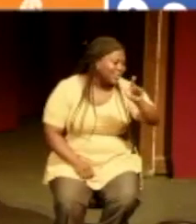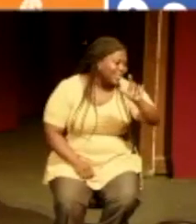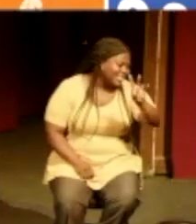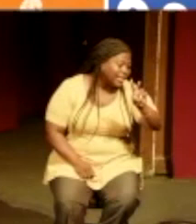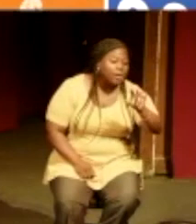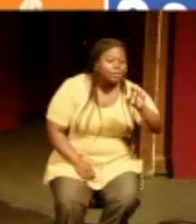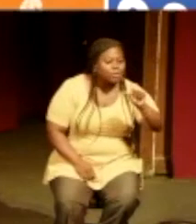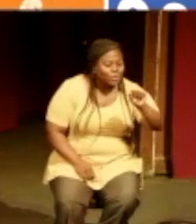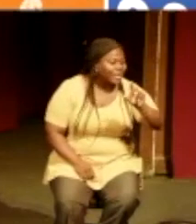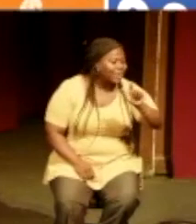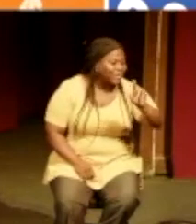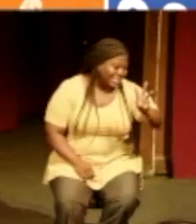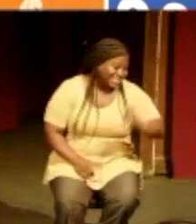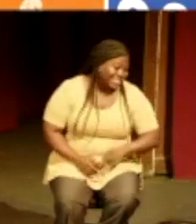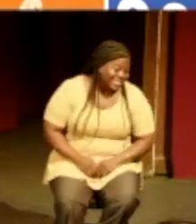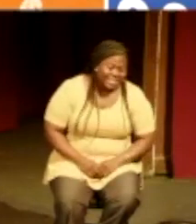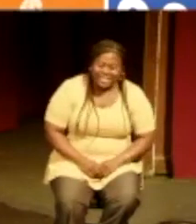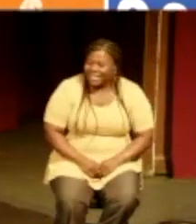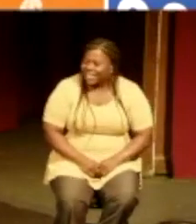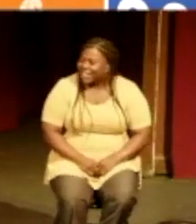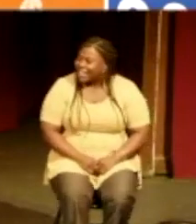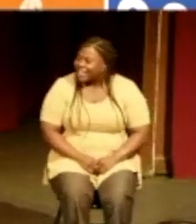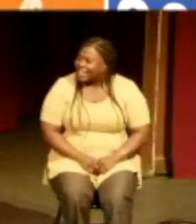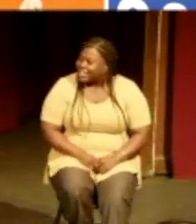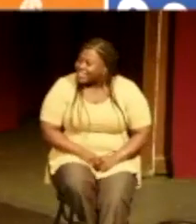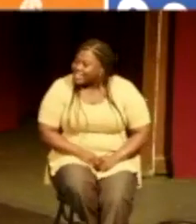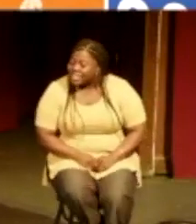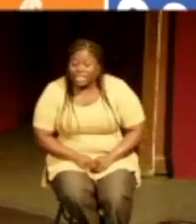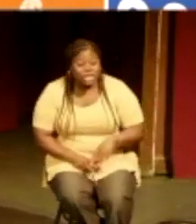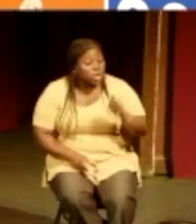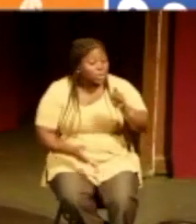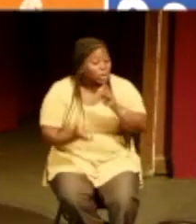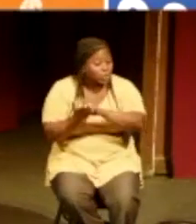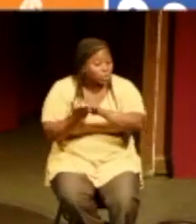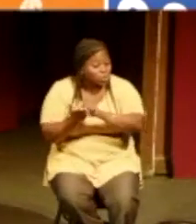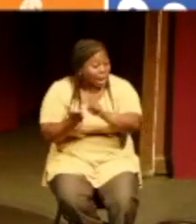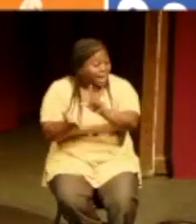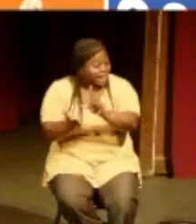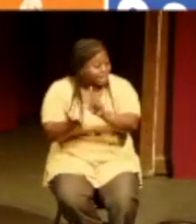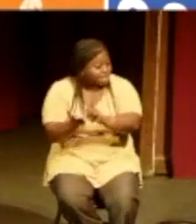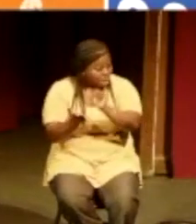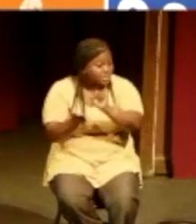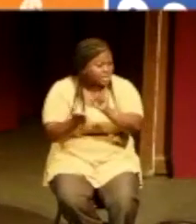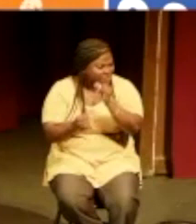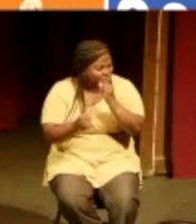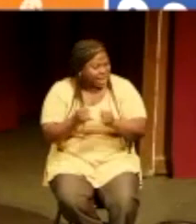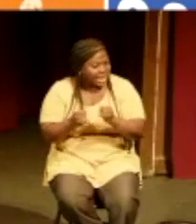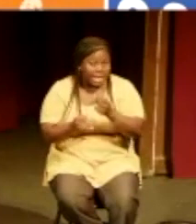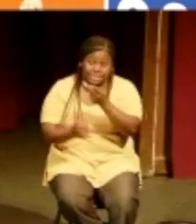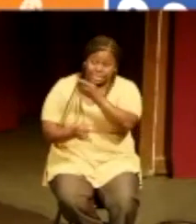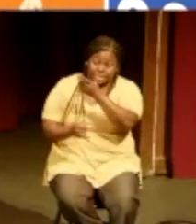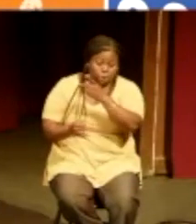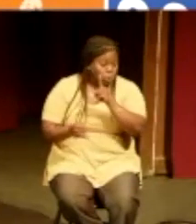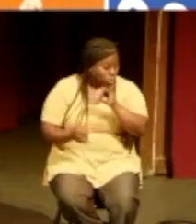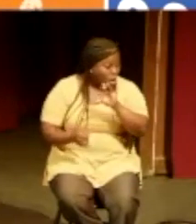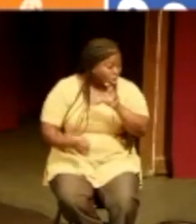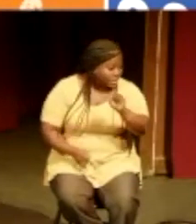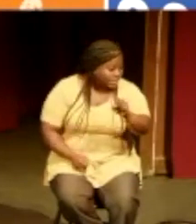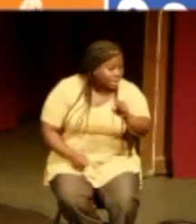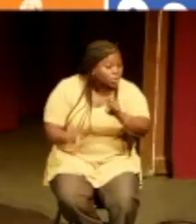to writing and publishing these two documents, we're also going to have to write